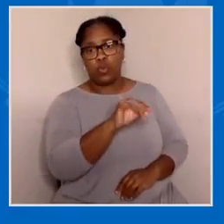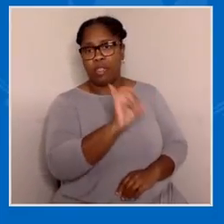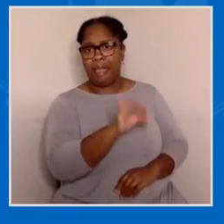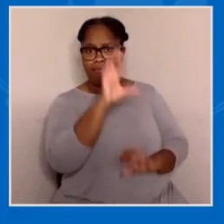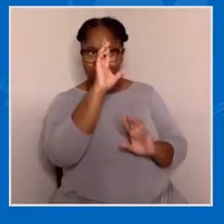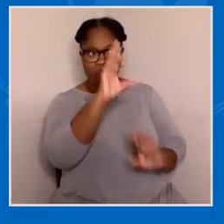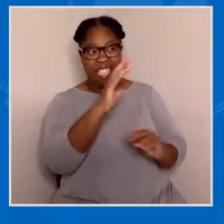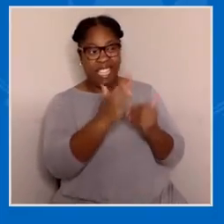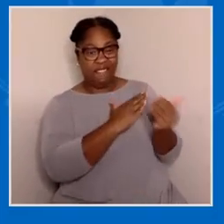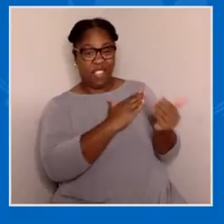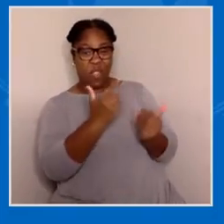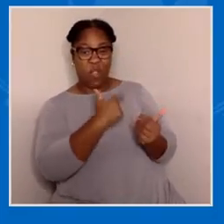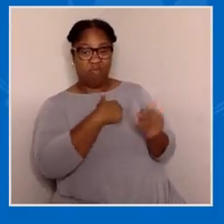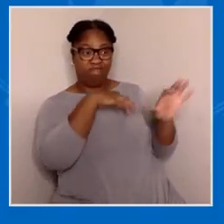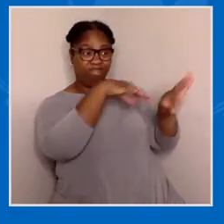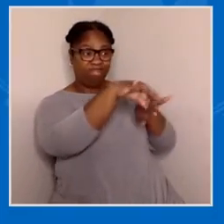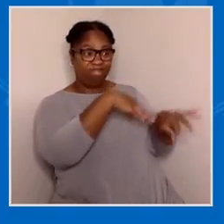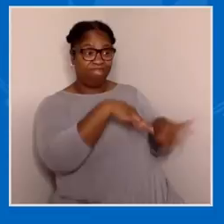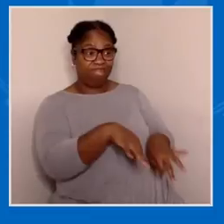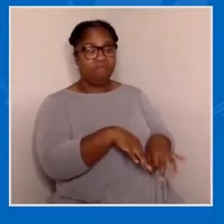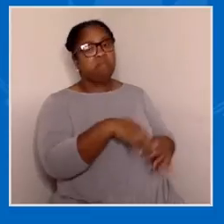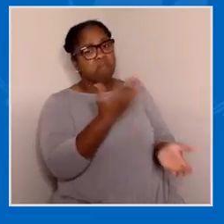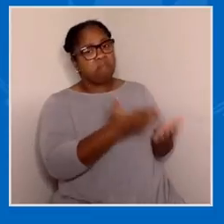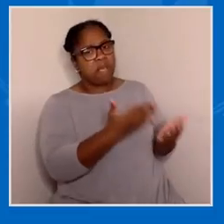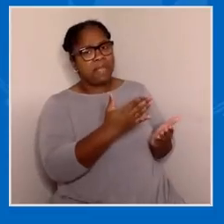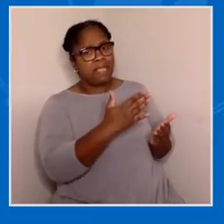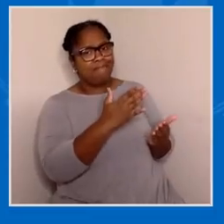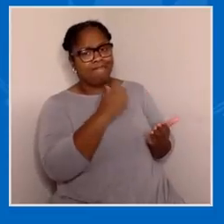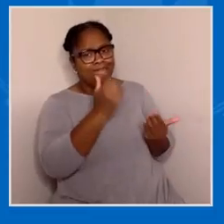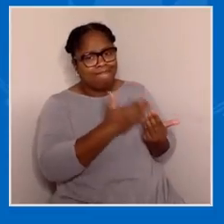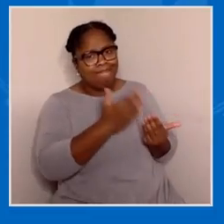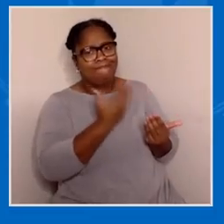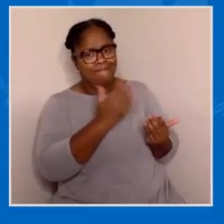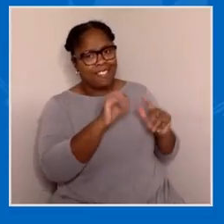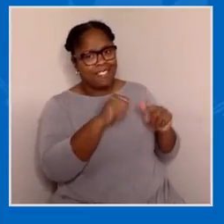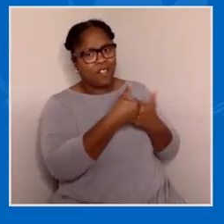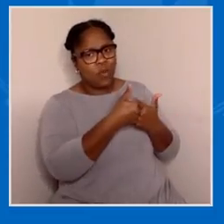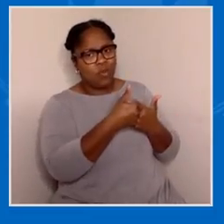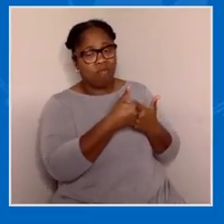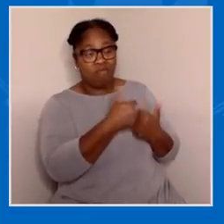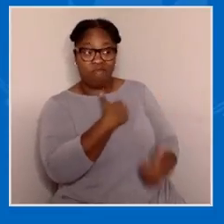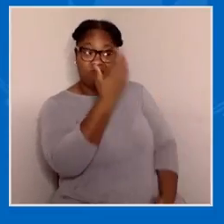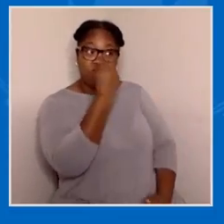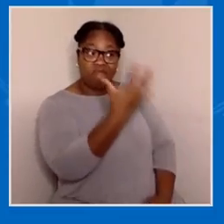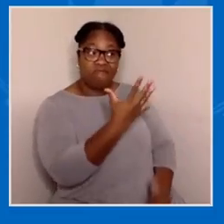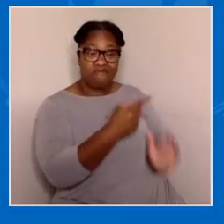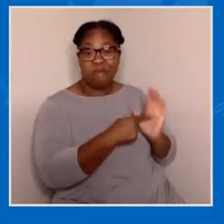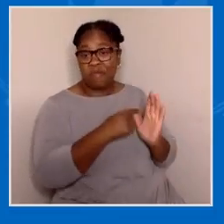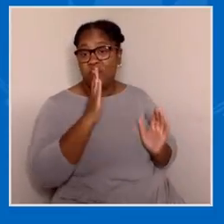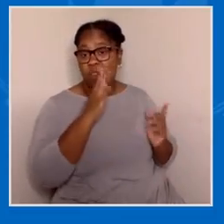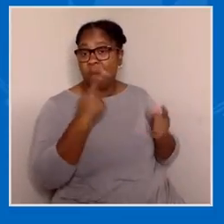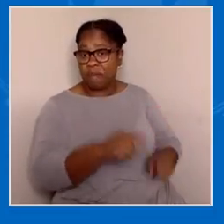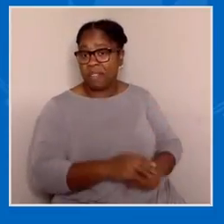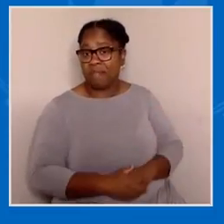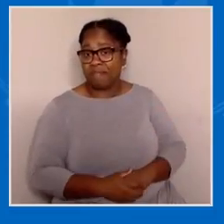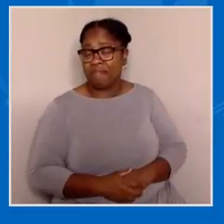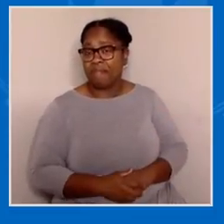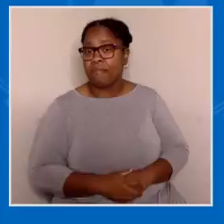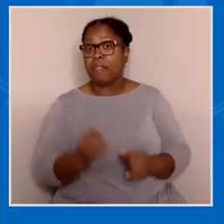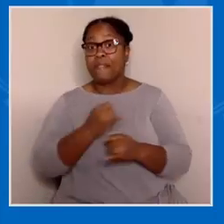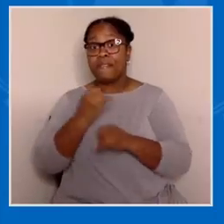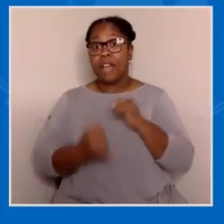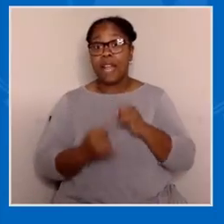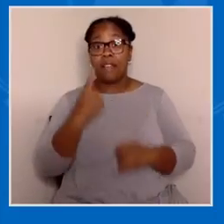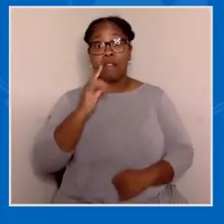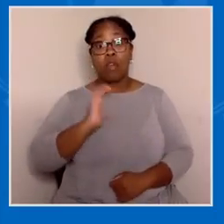I have to say may be inconvenient or difficult, and I assure you, there will be those times. And finally, to our